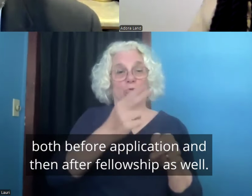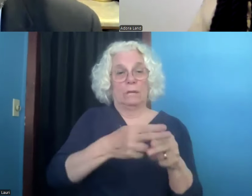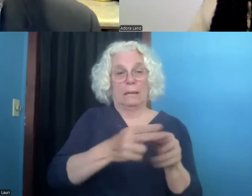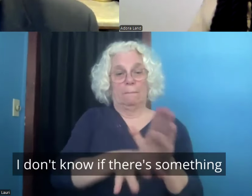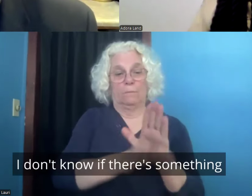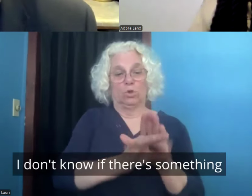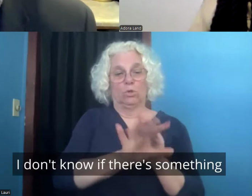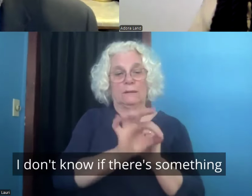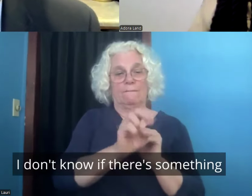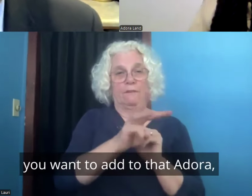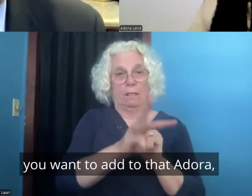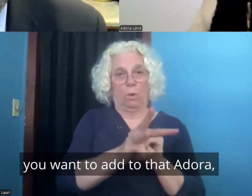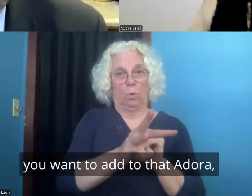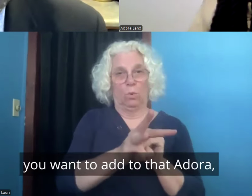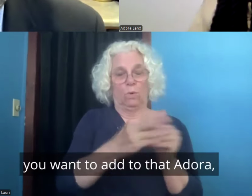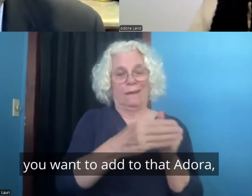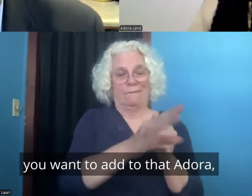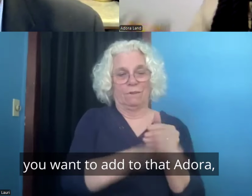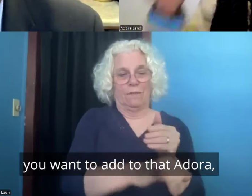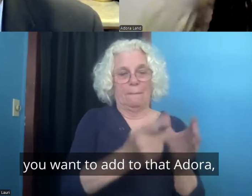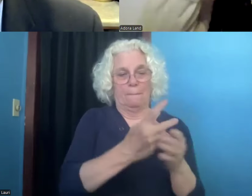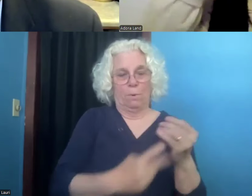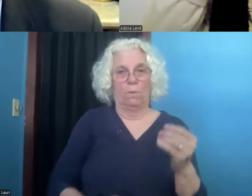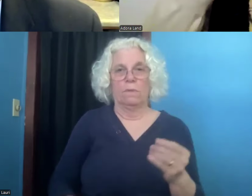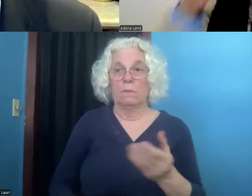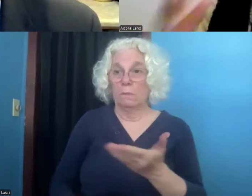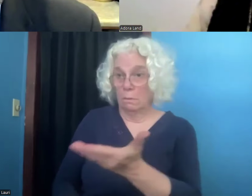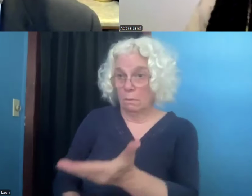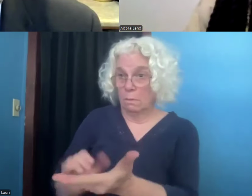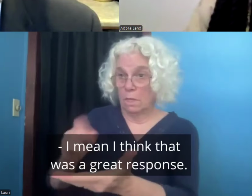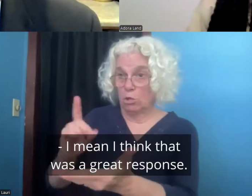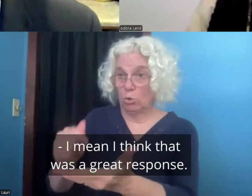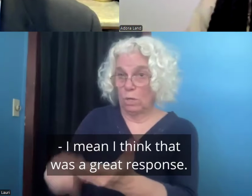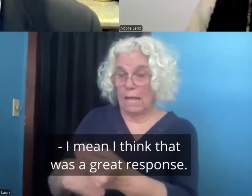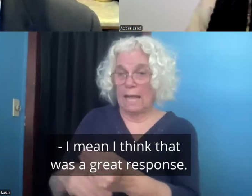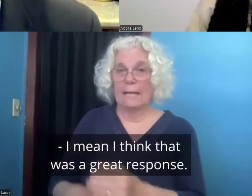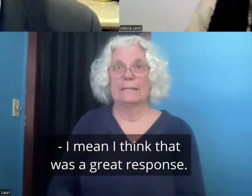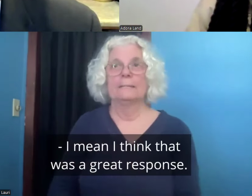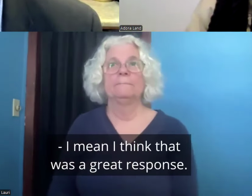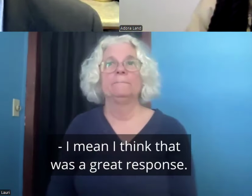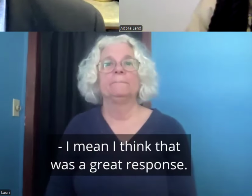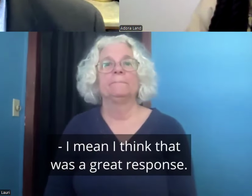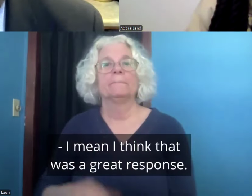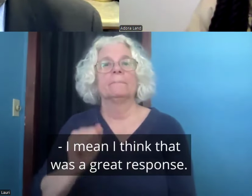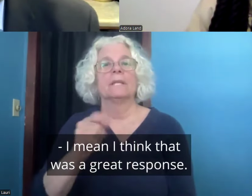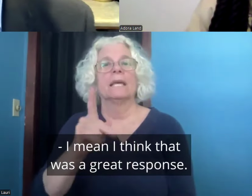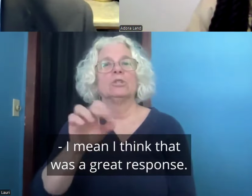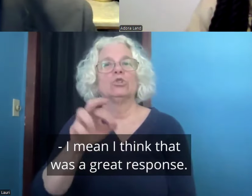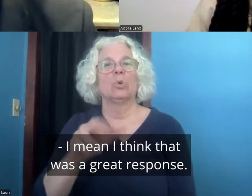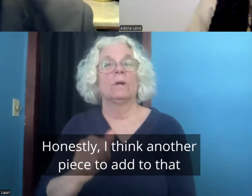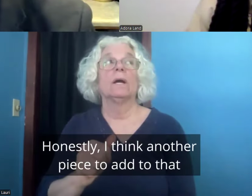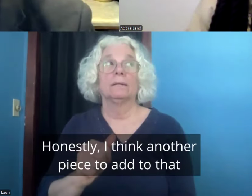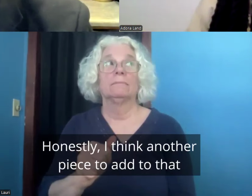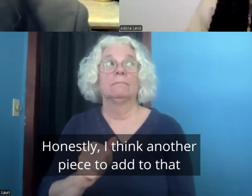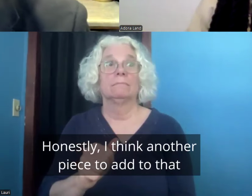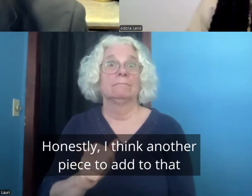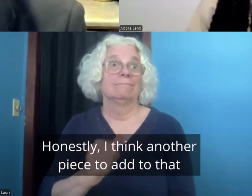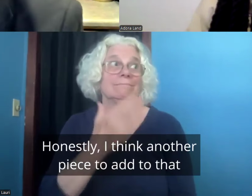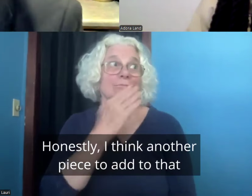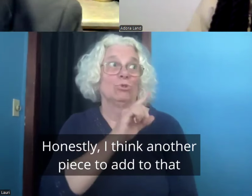well. I don't know if there's something you want to add to that, Adora. I mean, I think that was a great response,